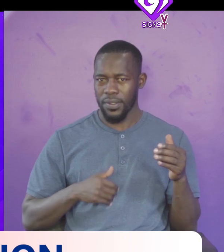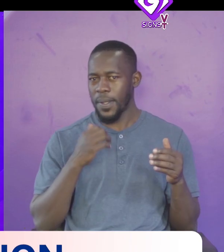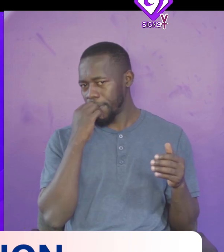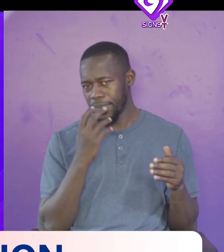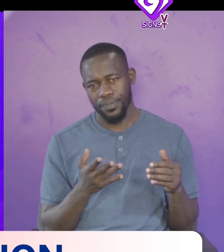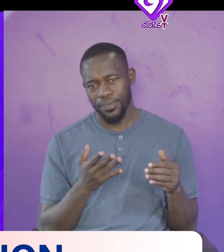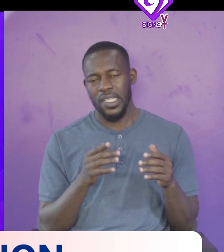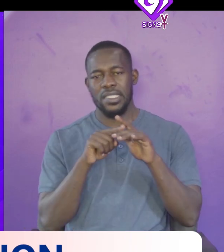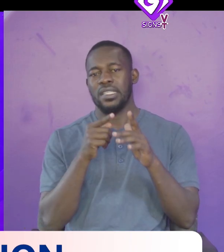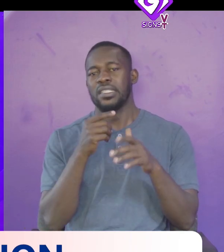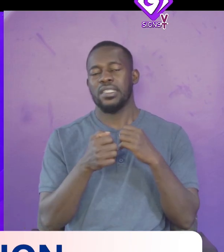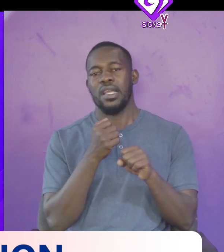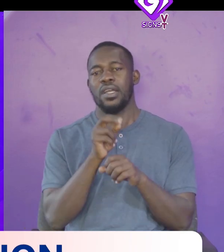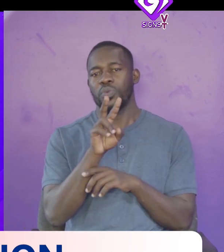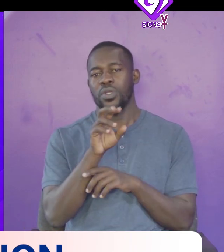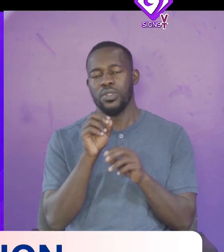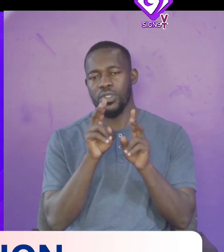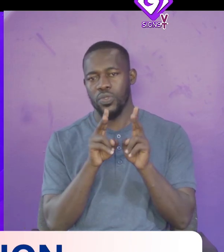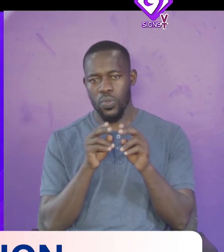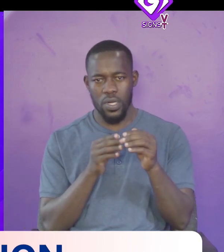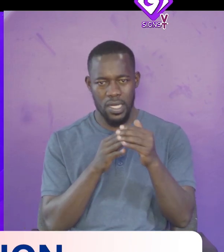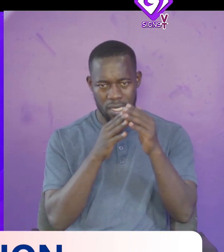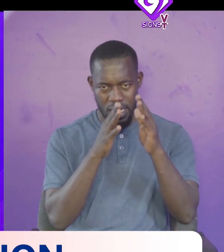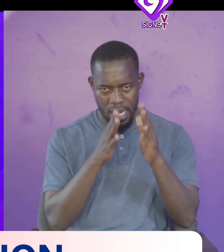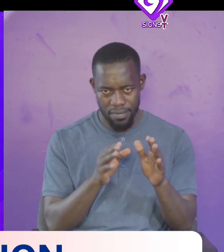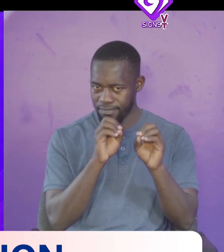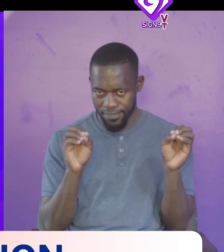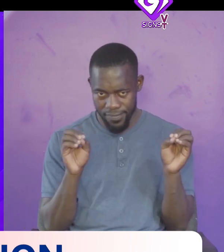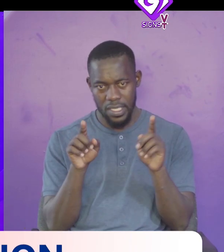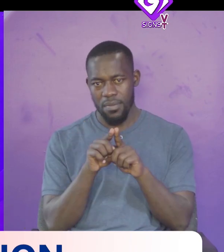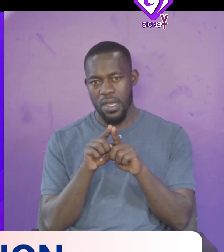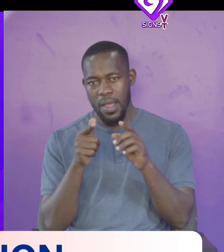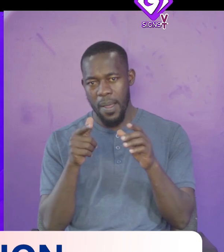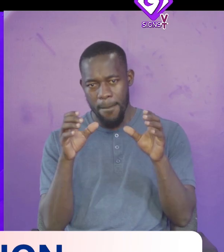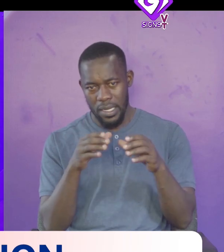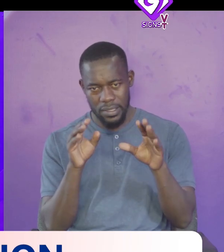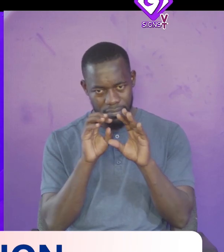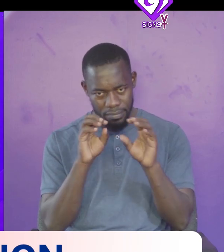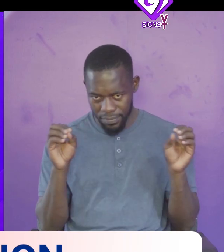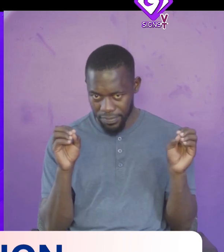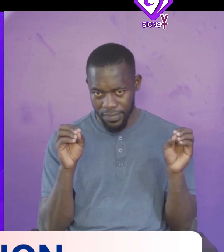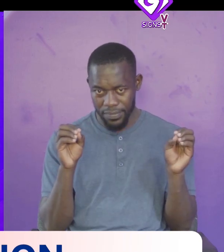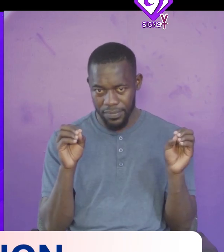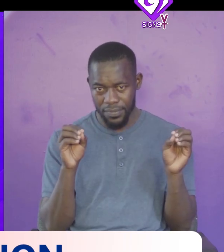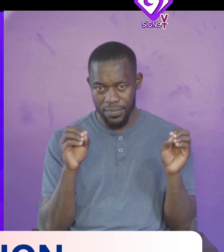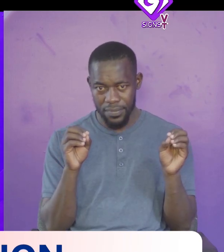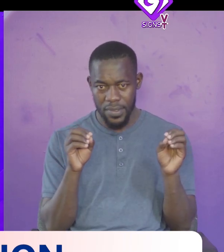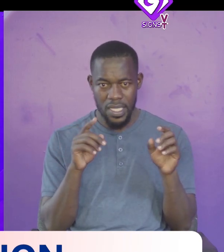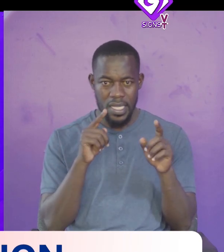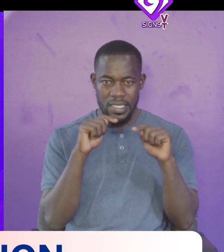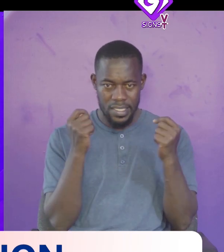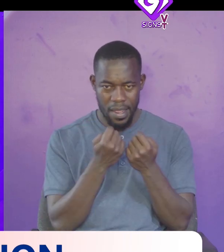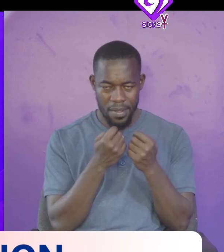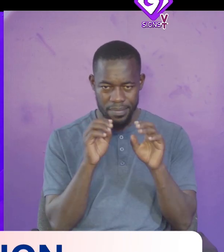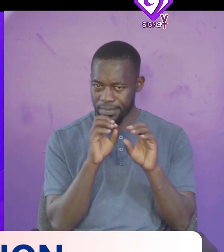in 2022. Leaderless, partyless, and... Partyless. Leave alone the others, eh? No, leaderless, tribeless, and